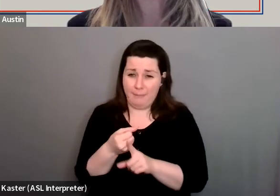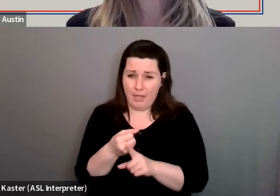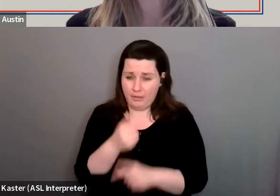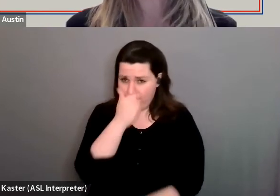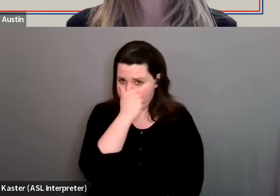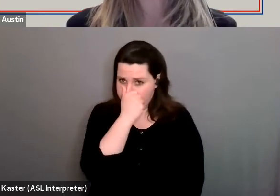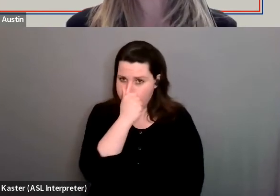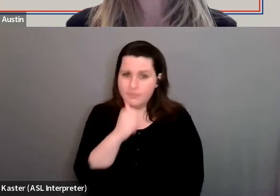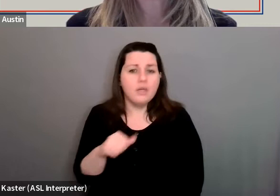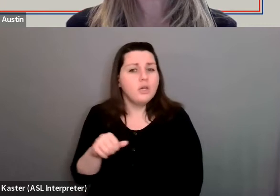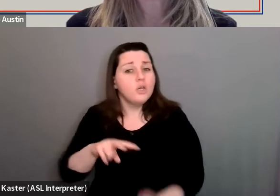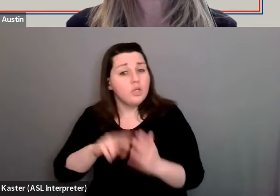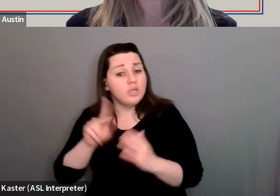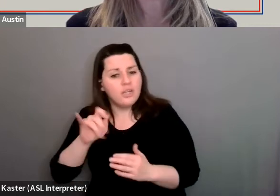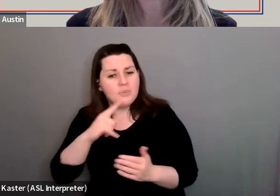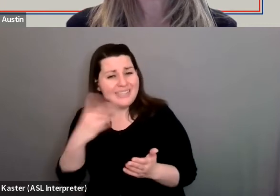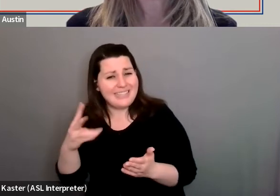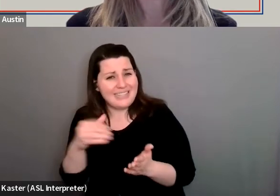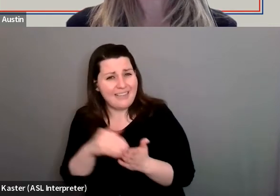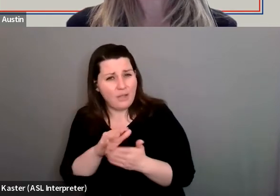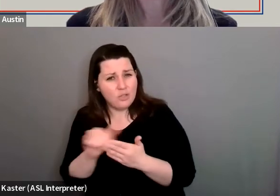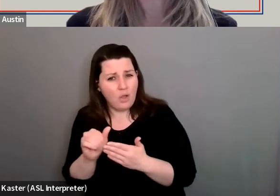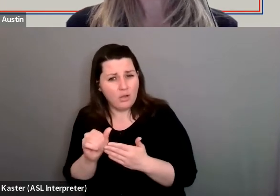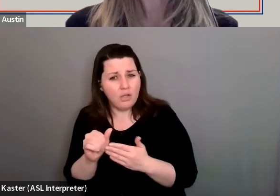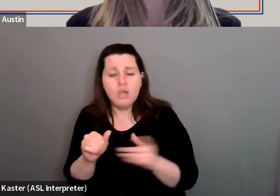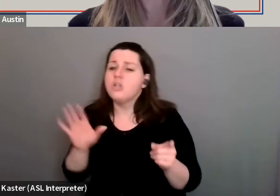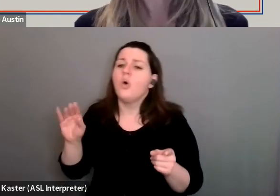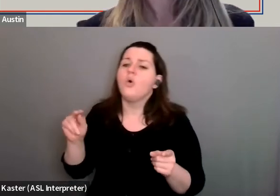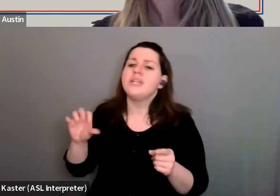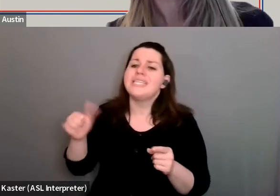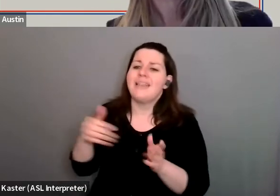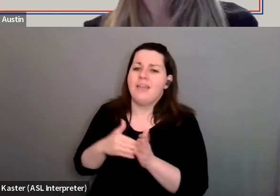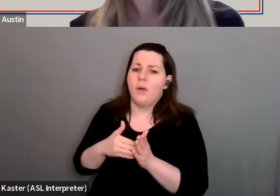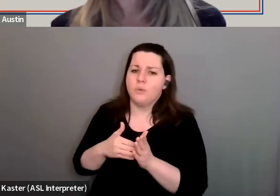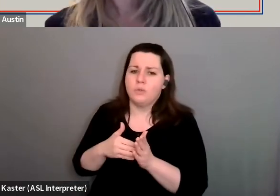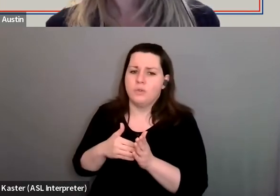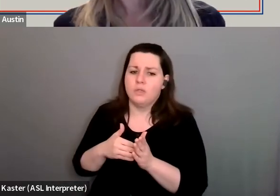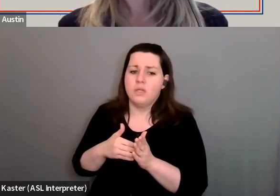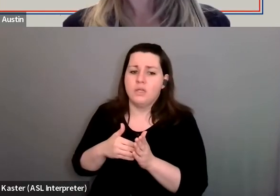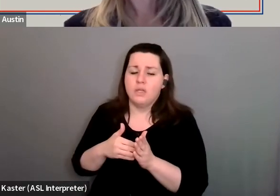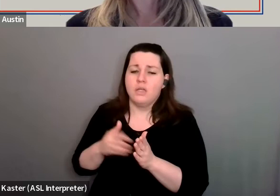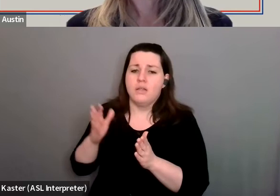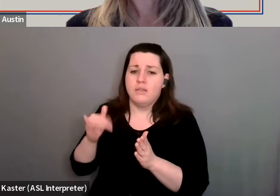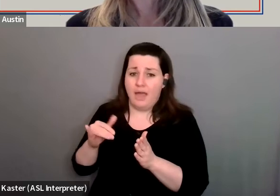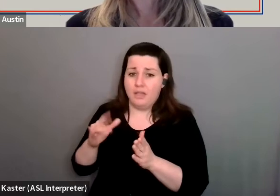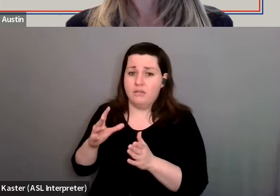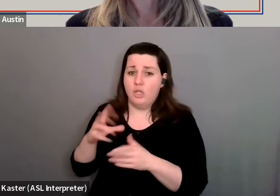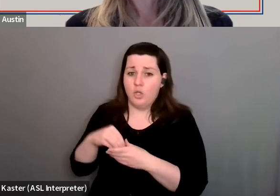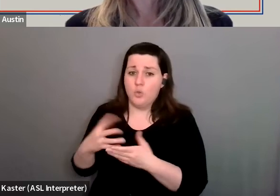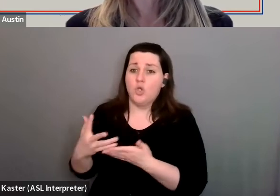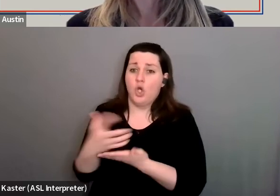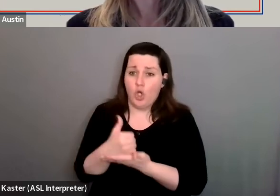The $16,000 limit? No, this is the 10,000. So I assume that includes earnings and